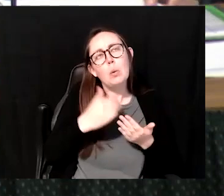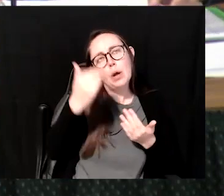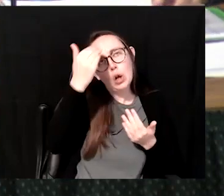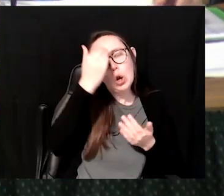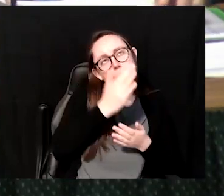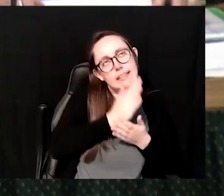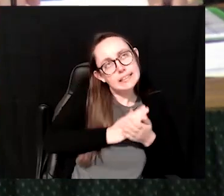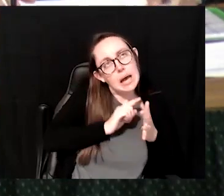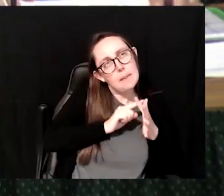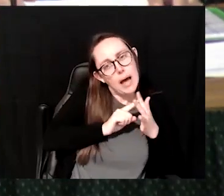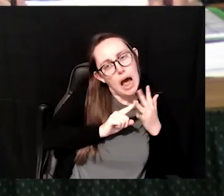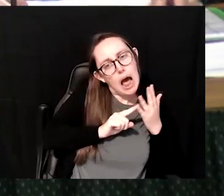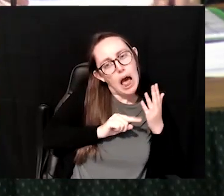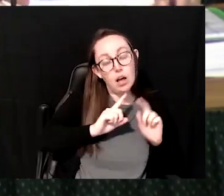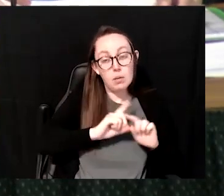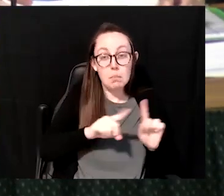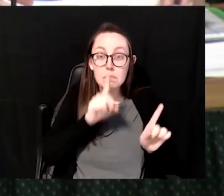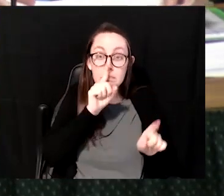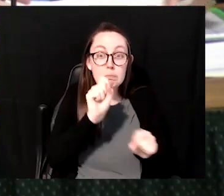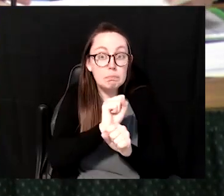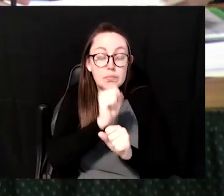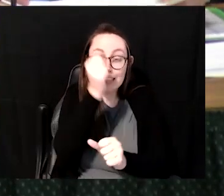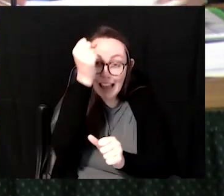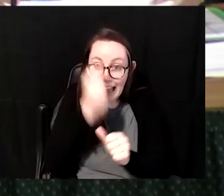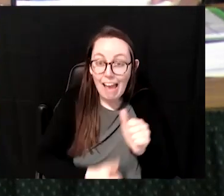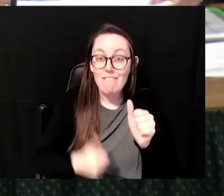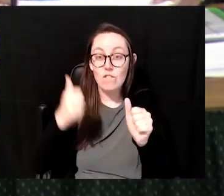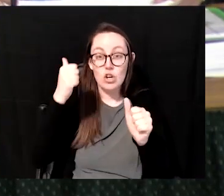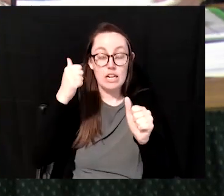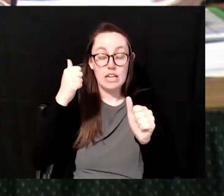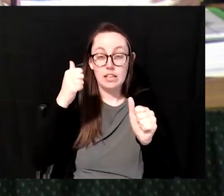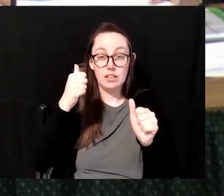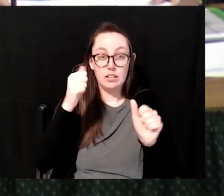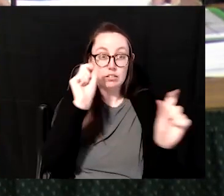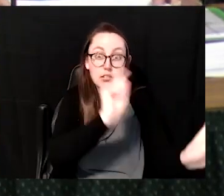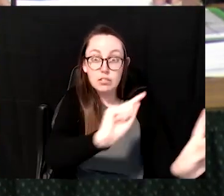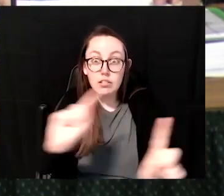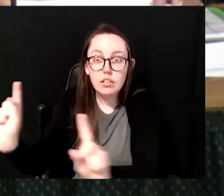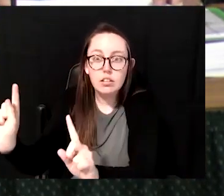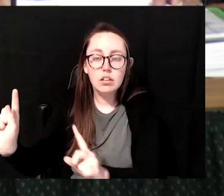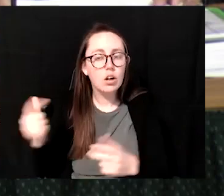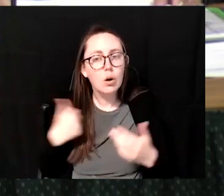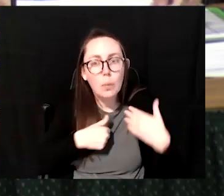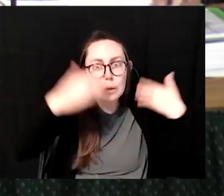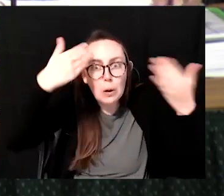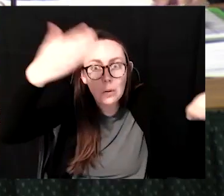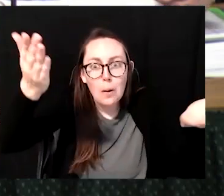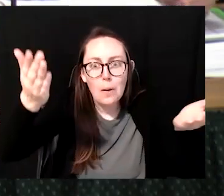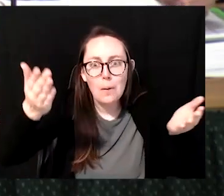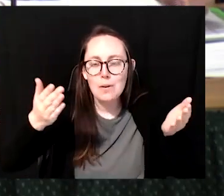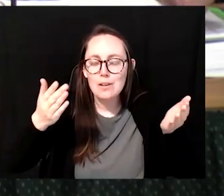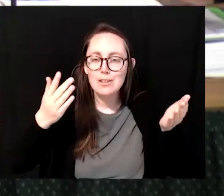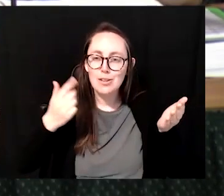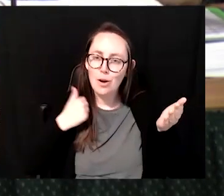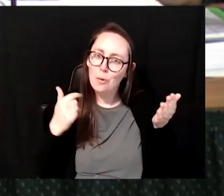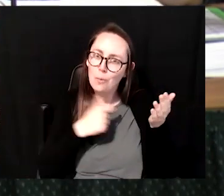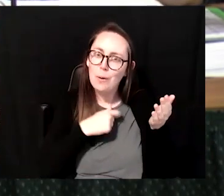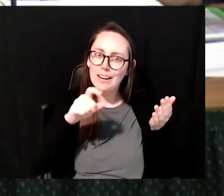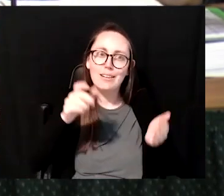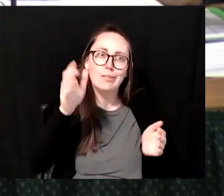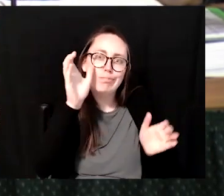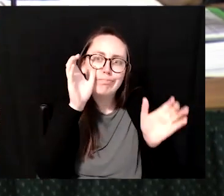but unless we hear about them I don't think that we can uh decide what to do with that